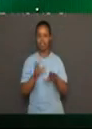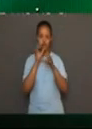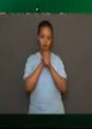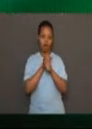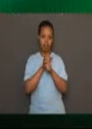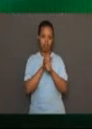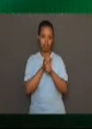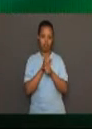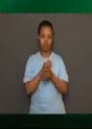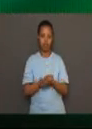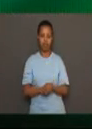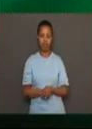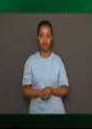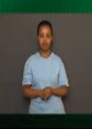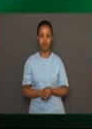Time's up.